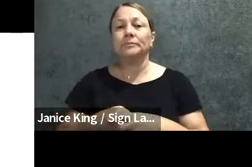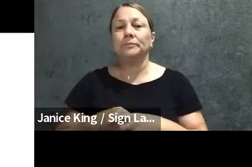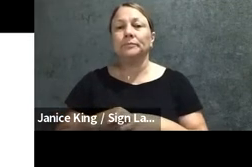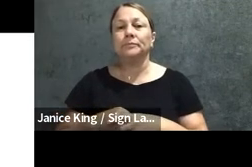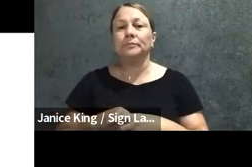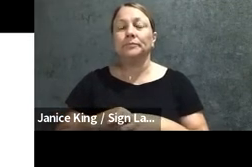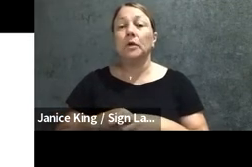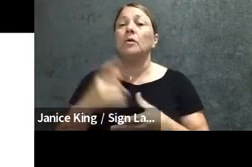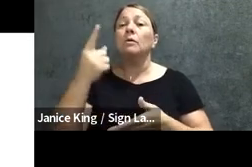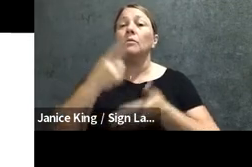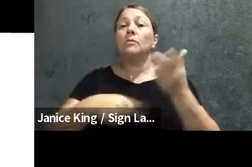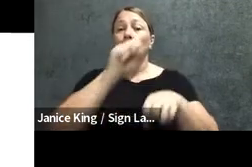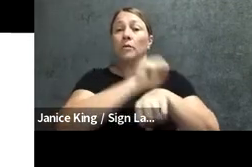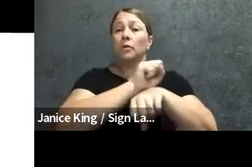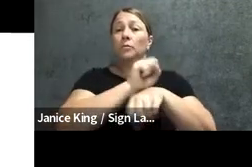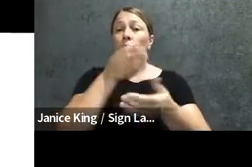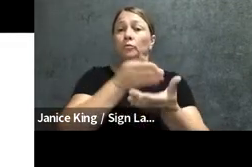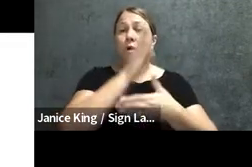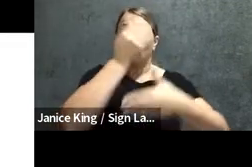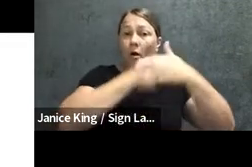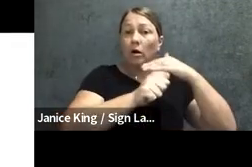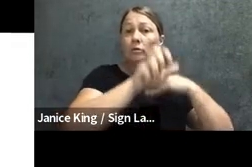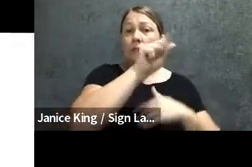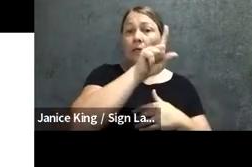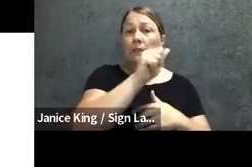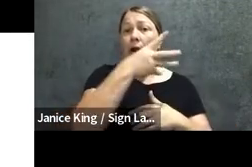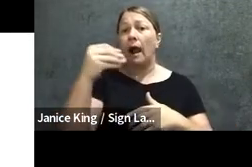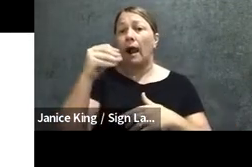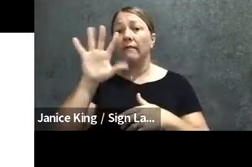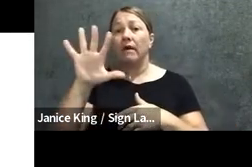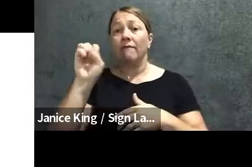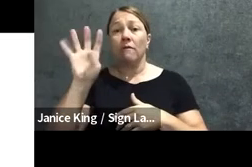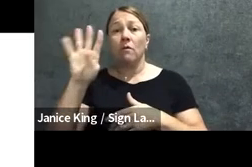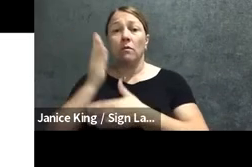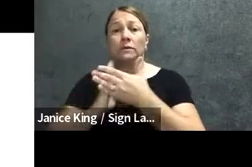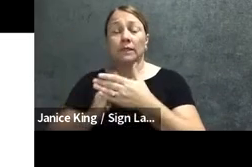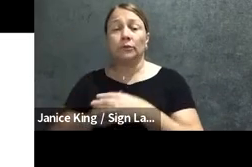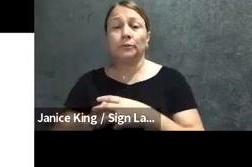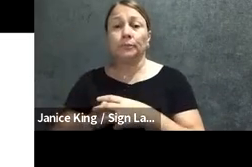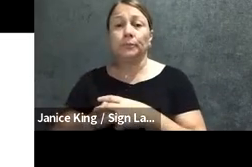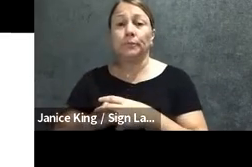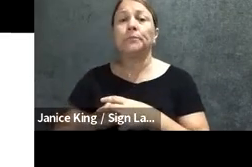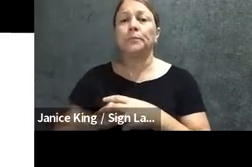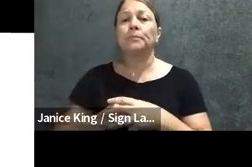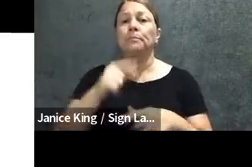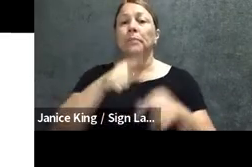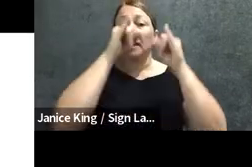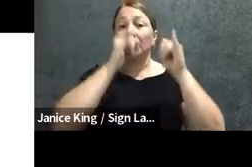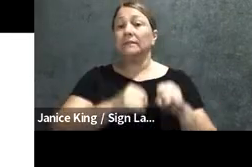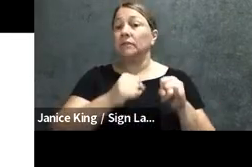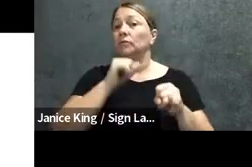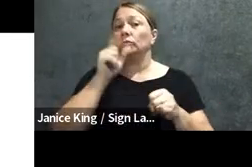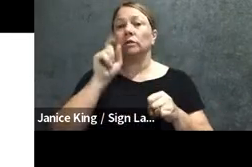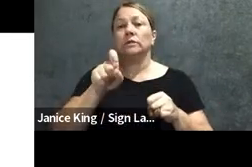So what are employees' rights under the ADA and Section 504? First of all, an individual doesn't have to disclose a